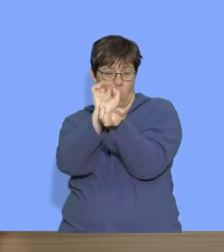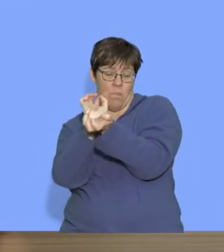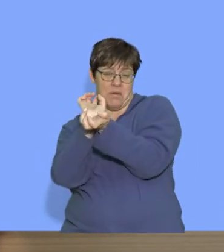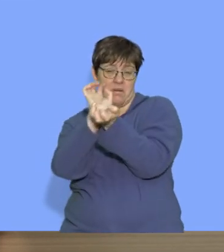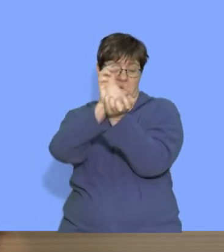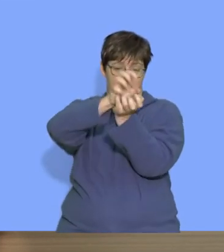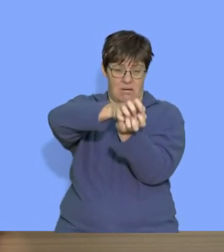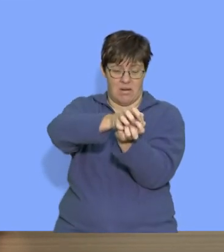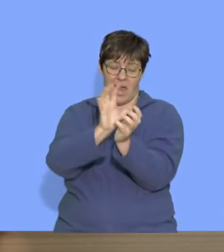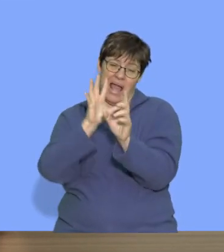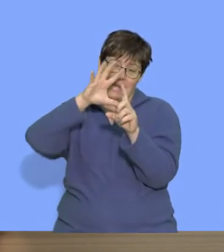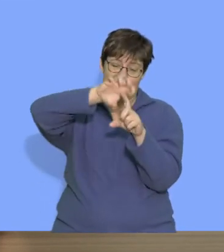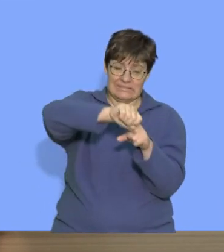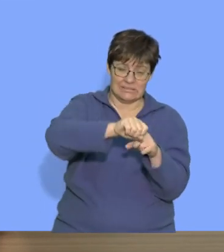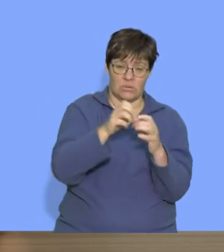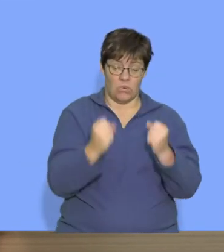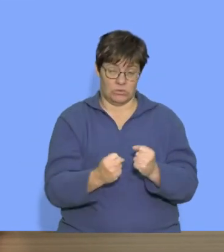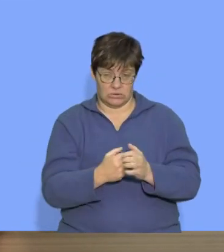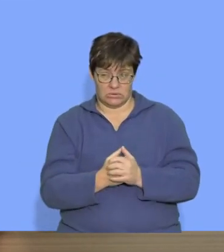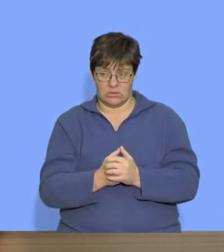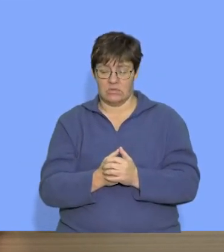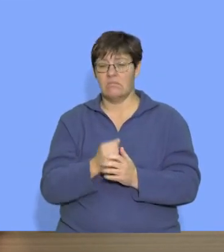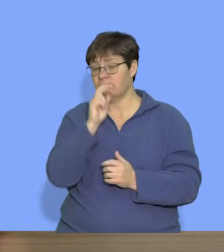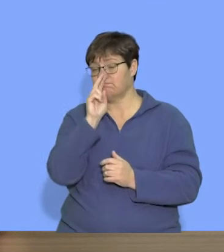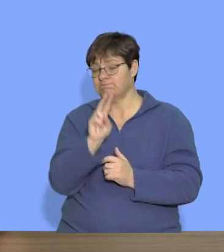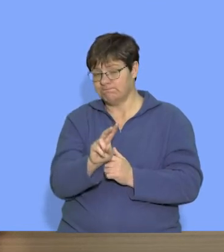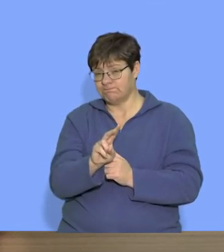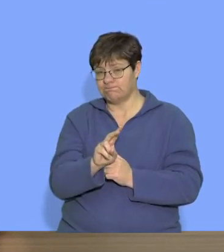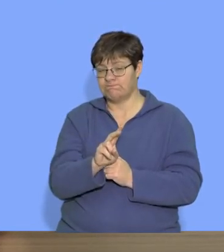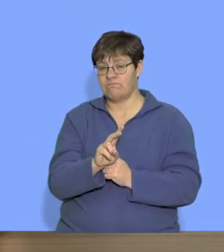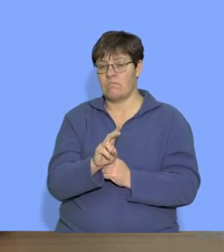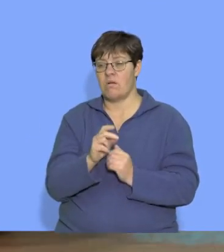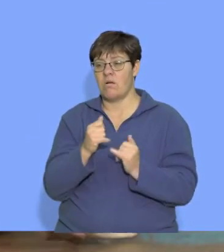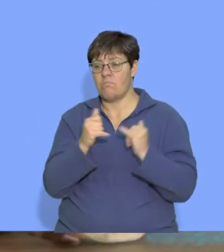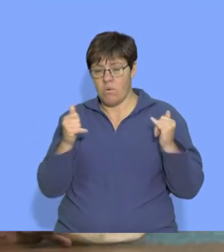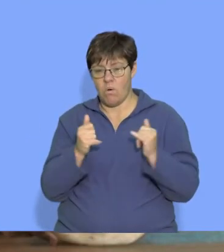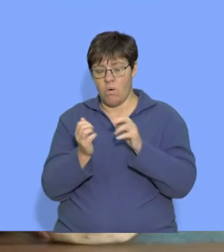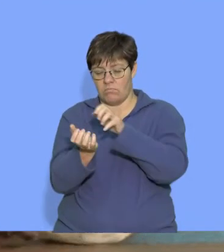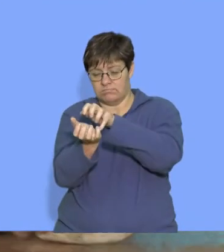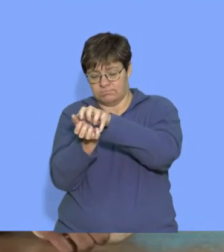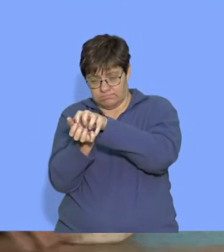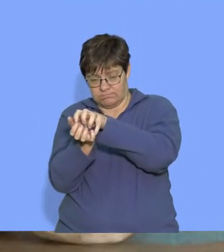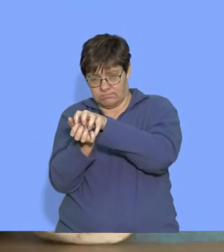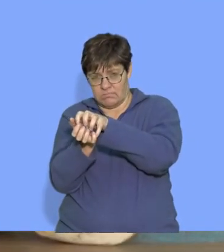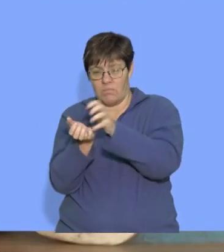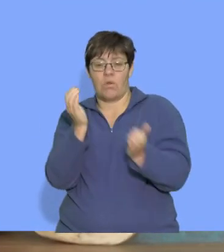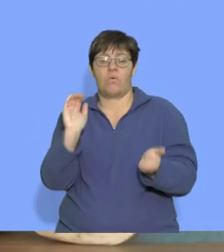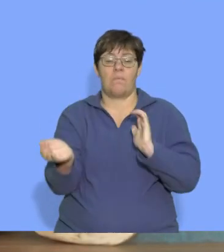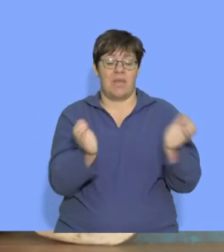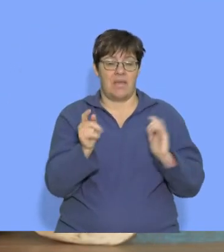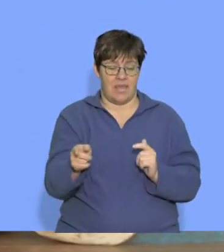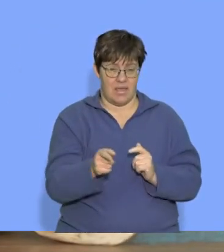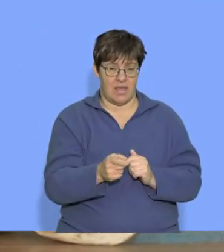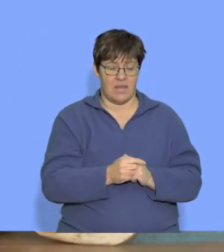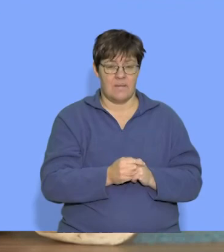the jaw to open wider and to grab and hold. We notice that the jawline is much reduced and